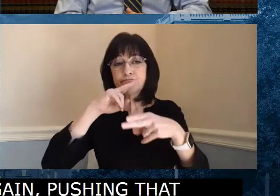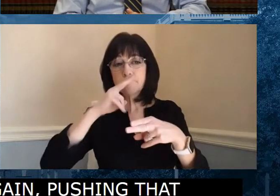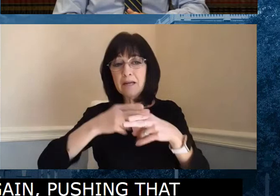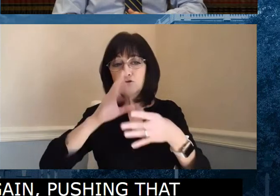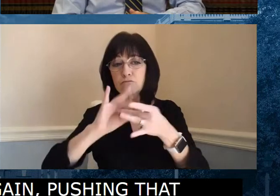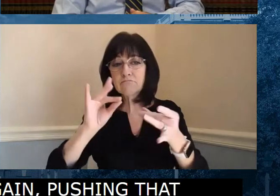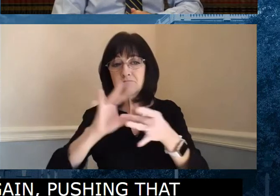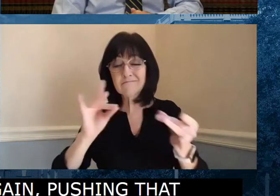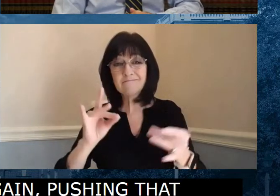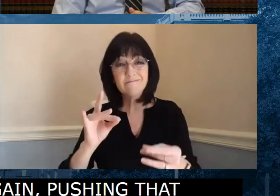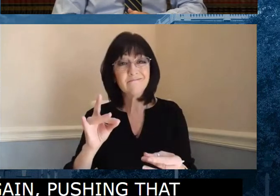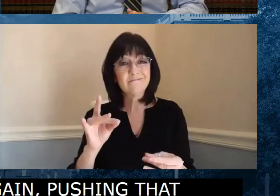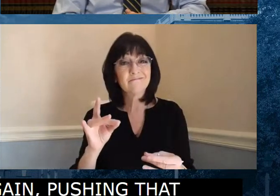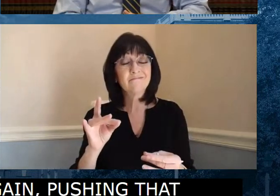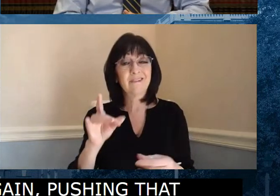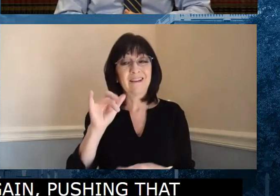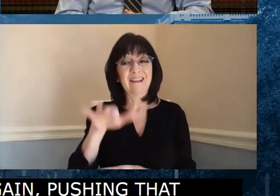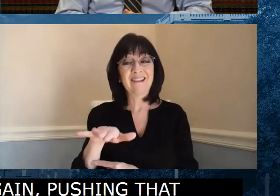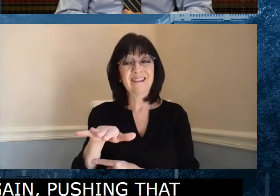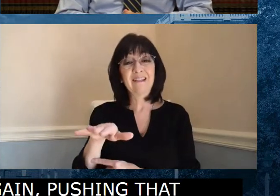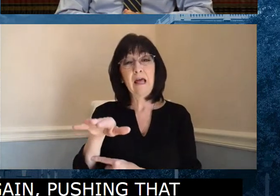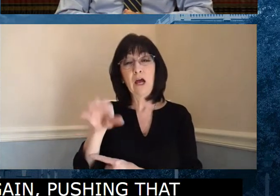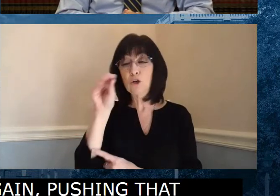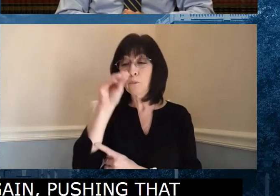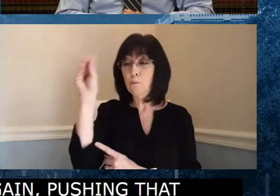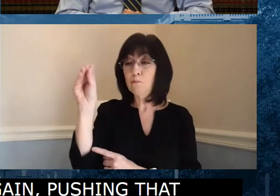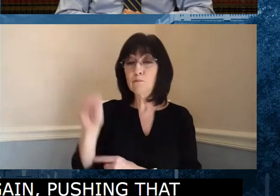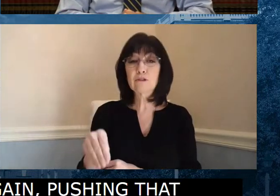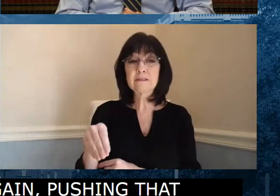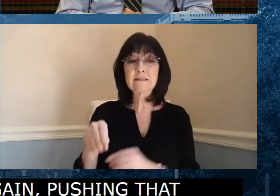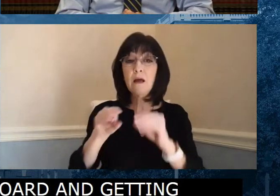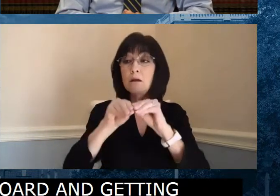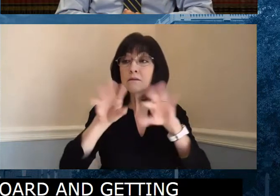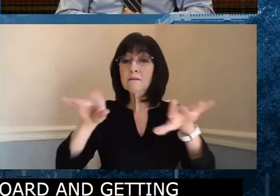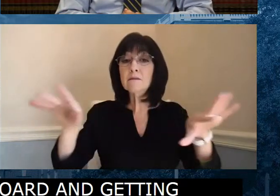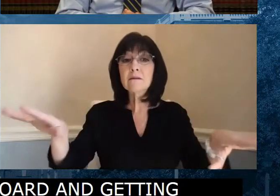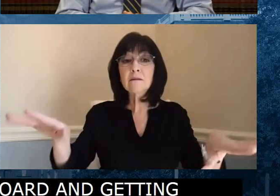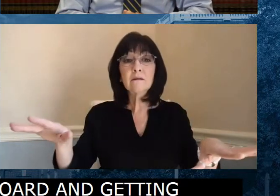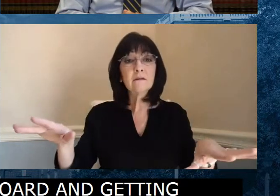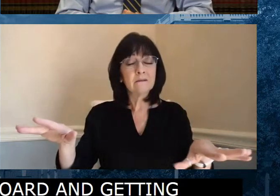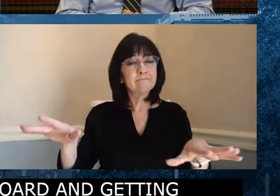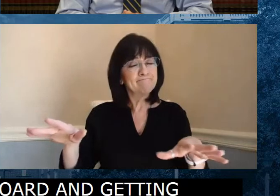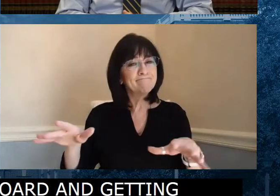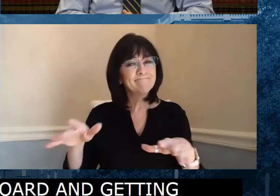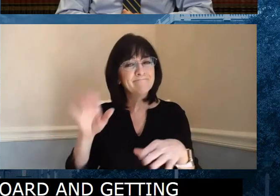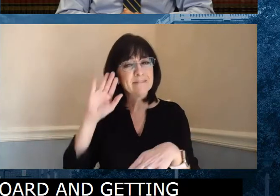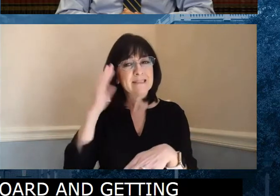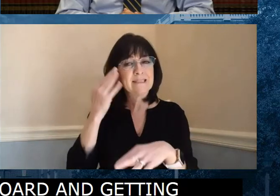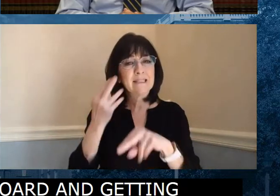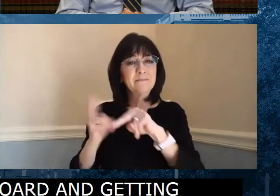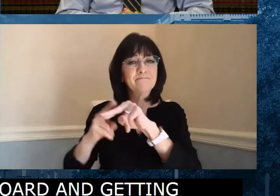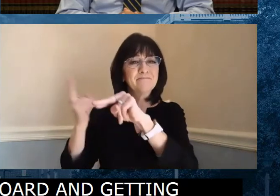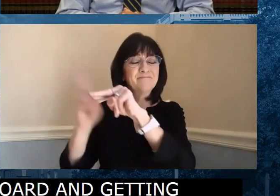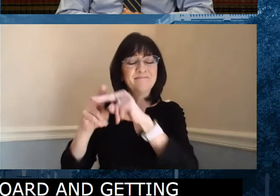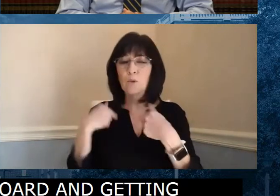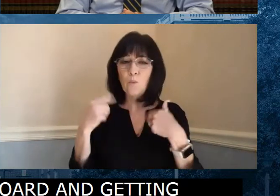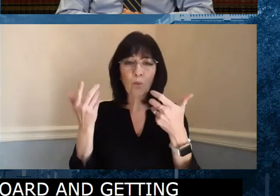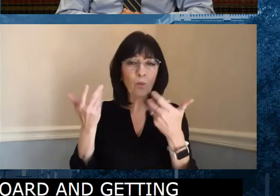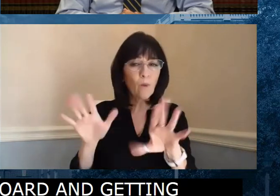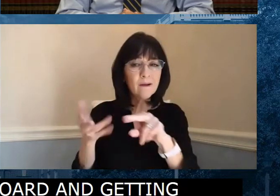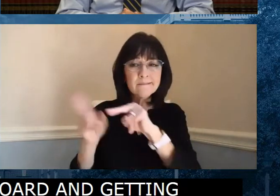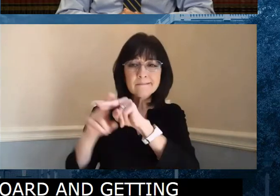at a 7-day moving average of 370. We don't want to be headed in that direction. We were moving